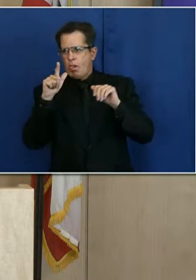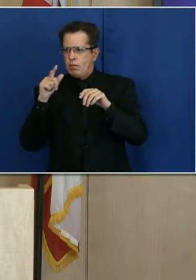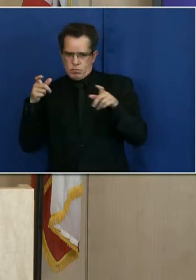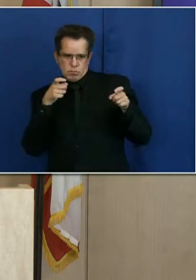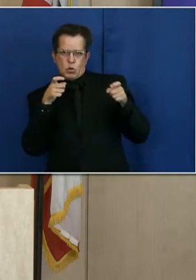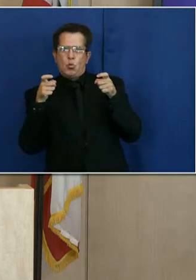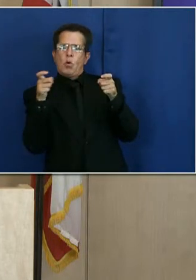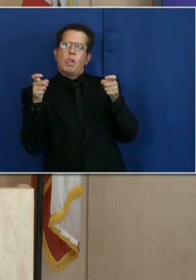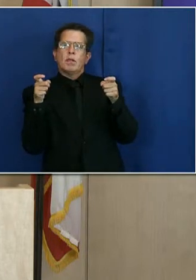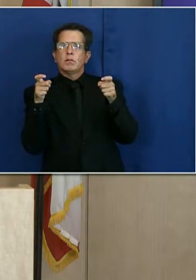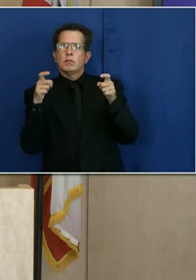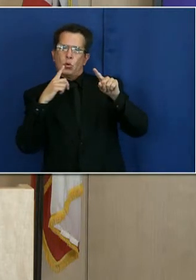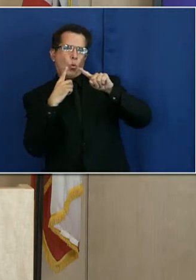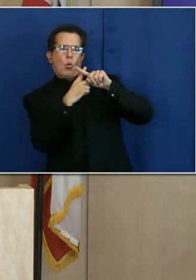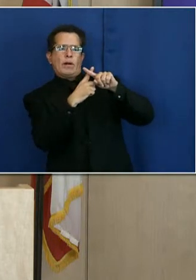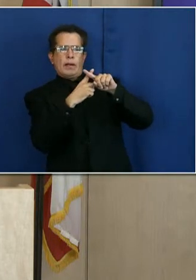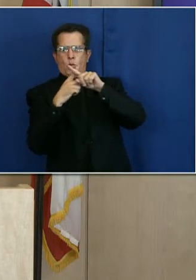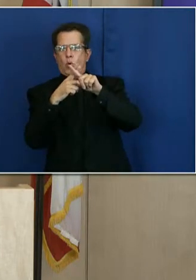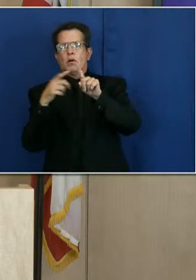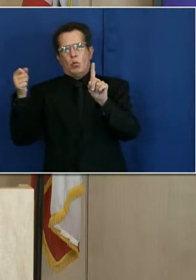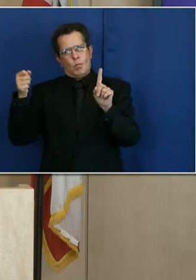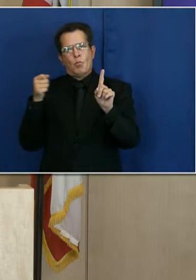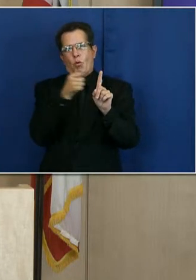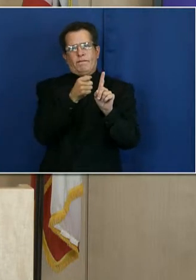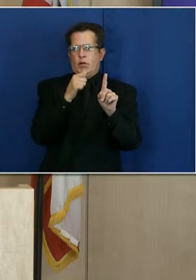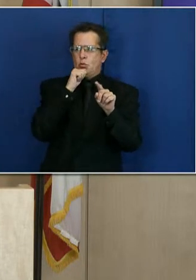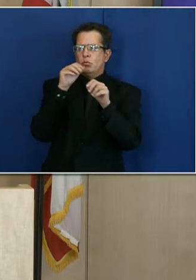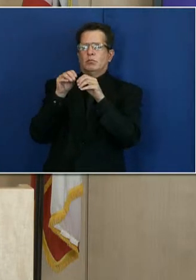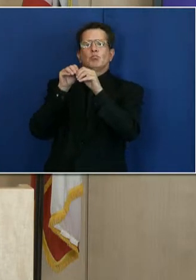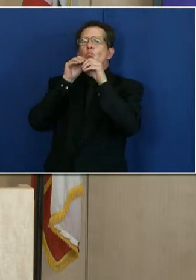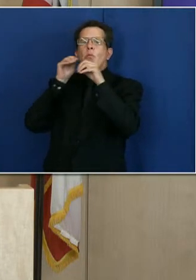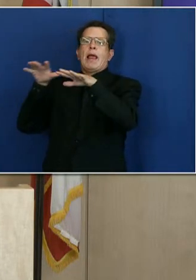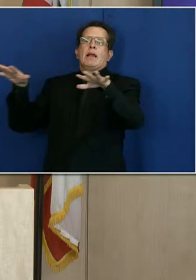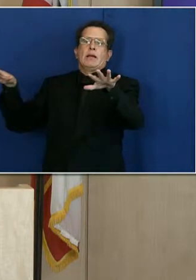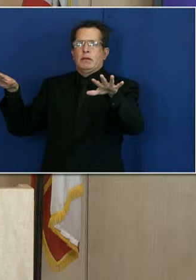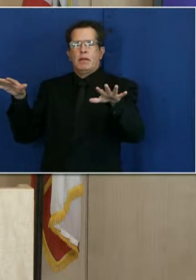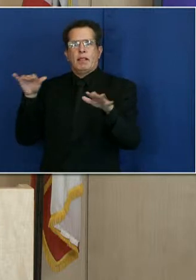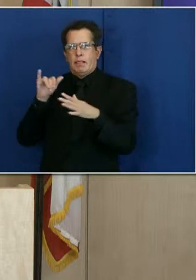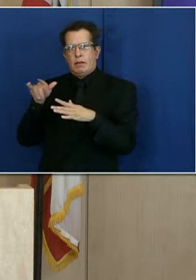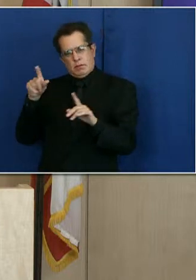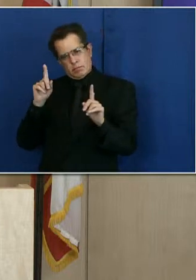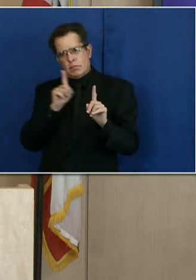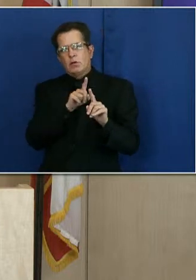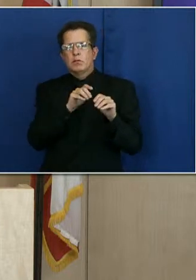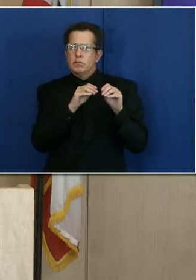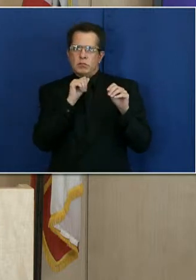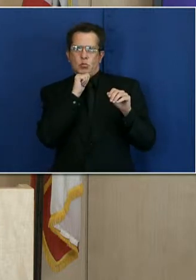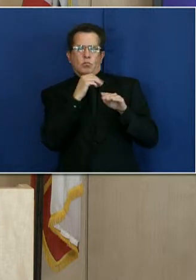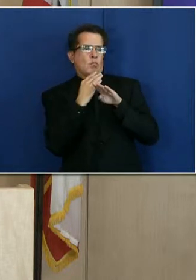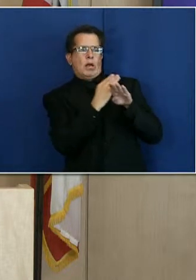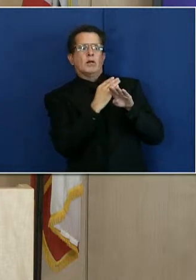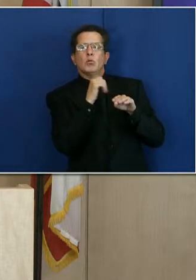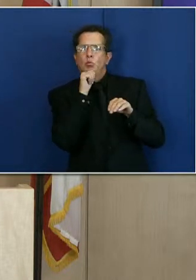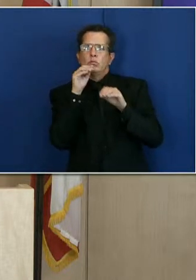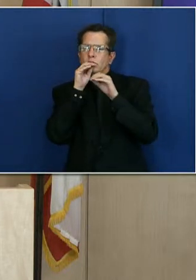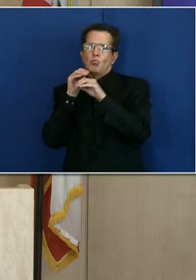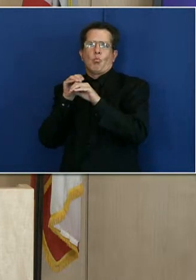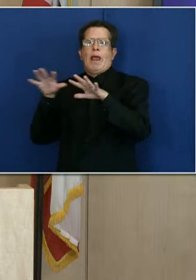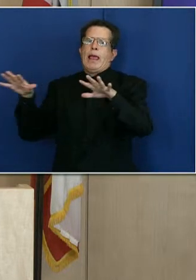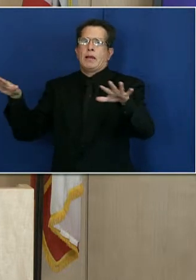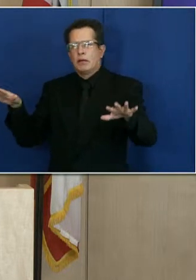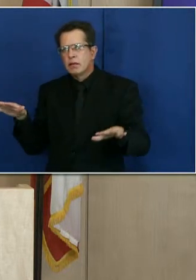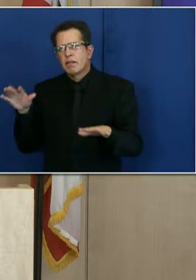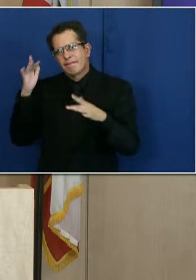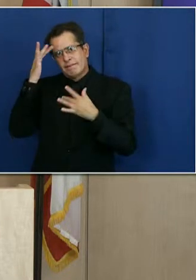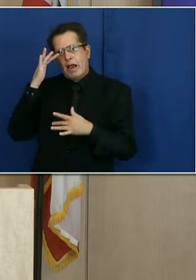whole purpose of that process, to remove them from the public so that they do not spread the virus to others.